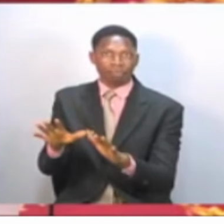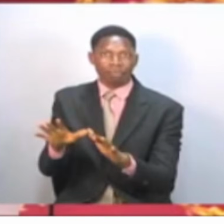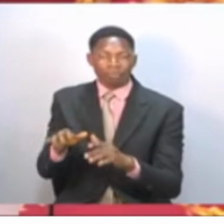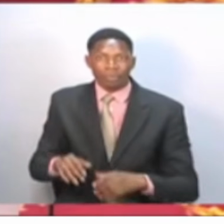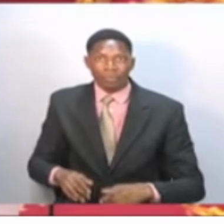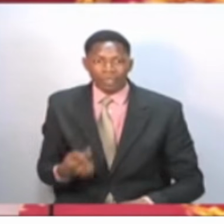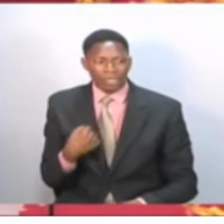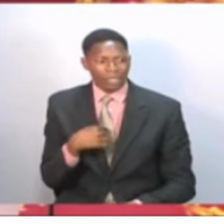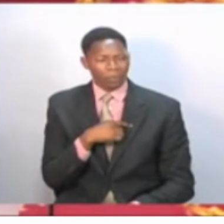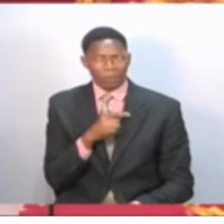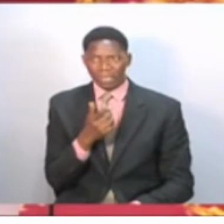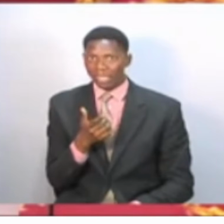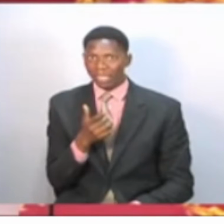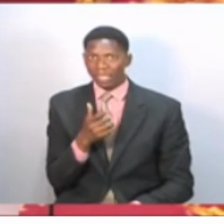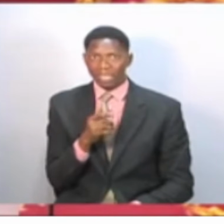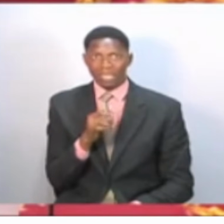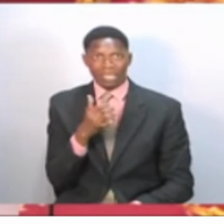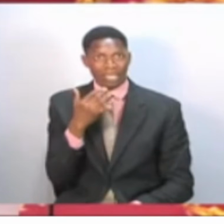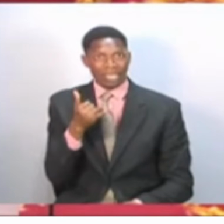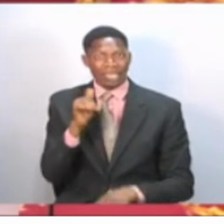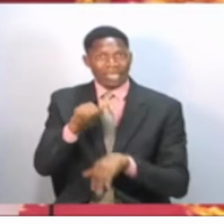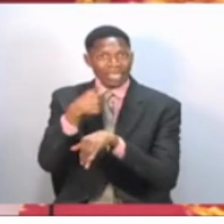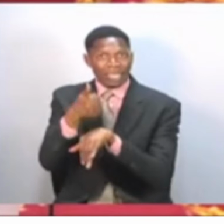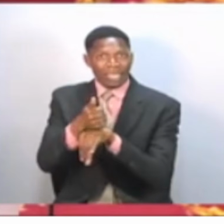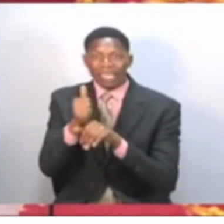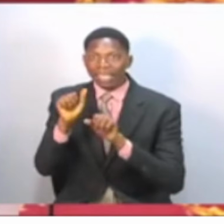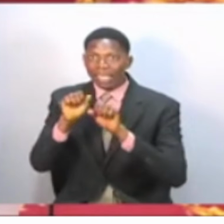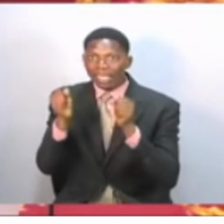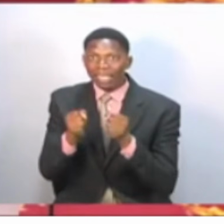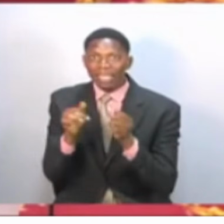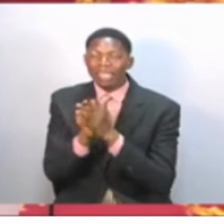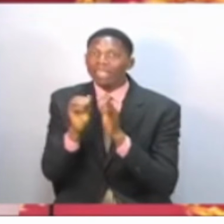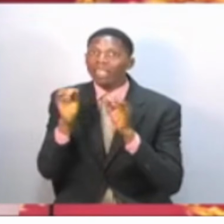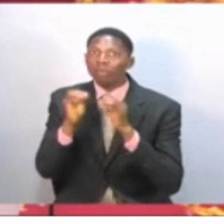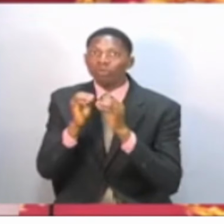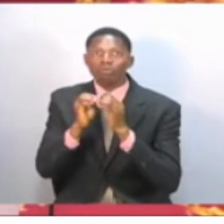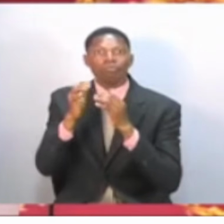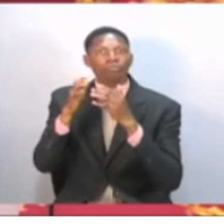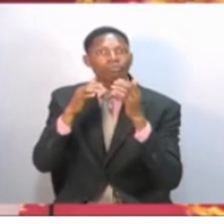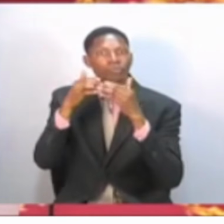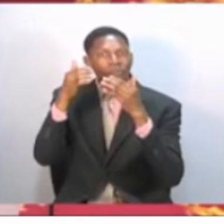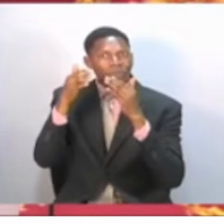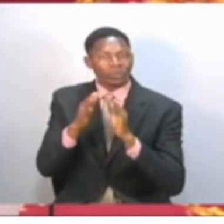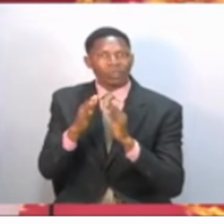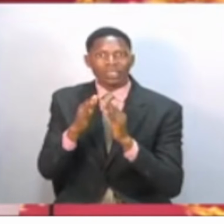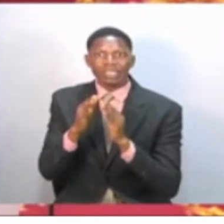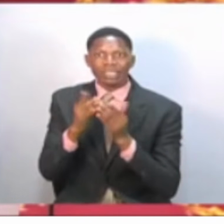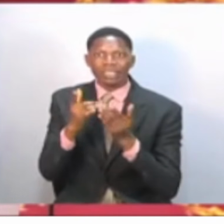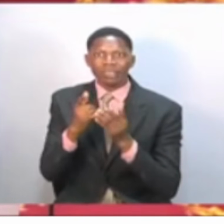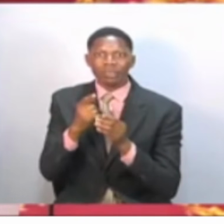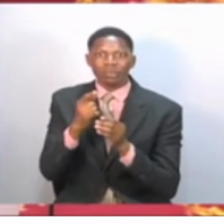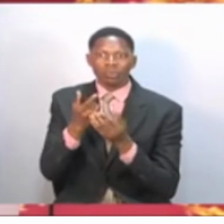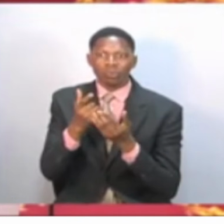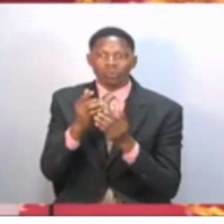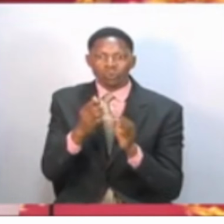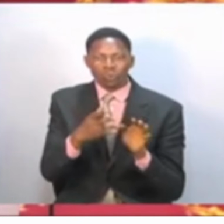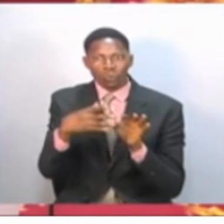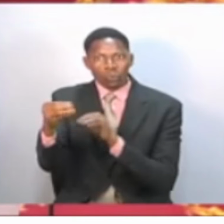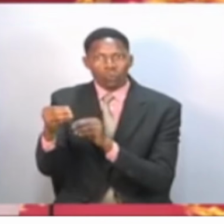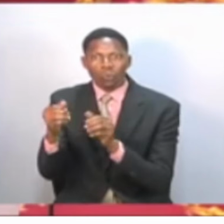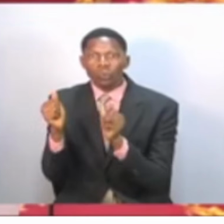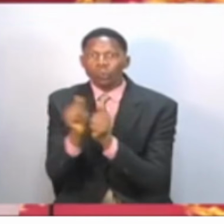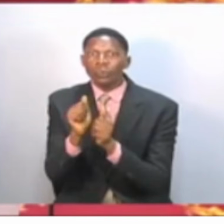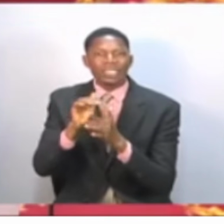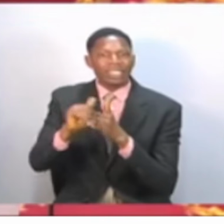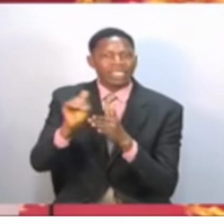we have now established a system where no contractor will walk away with a CD without working for it.